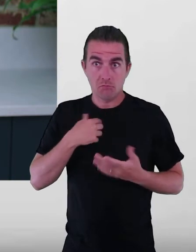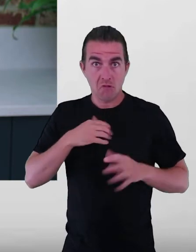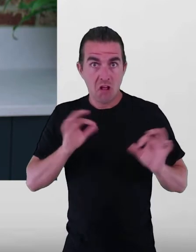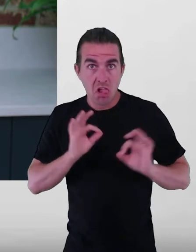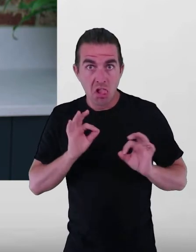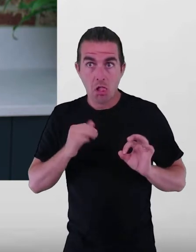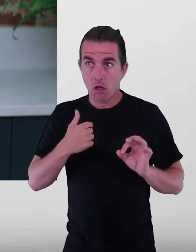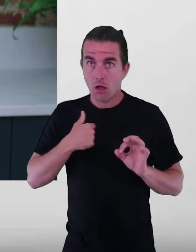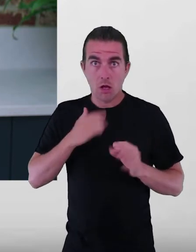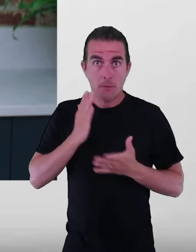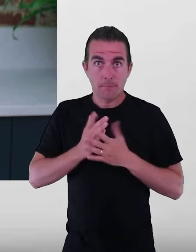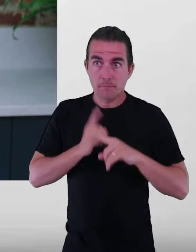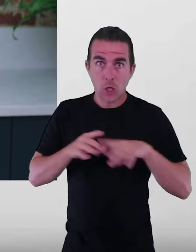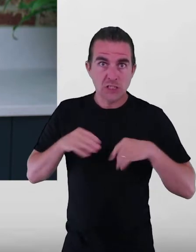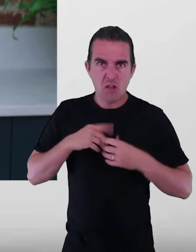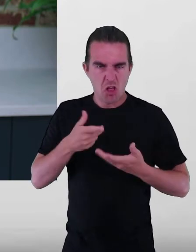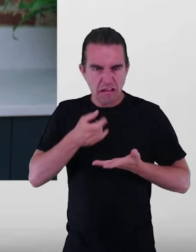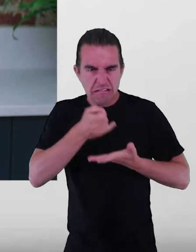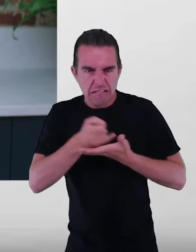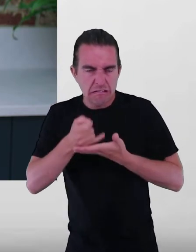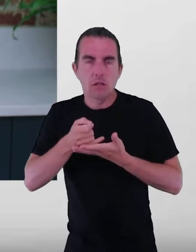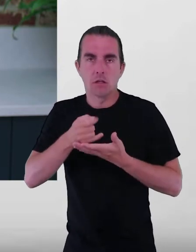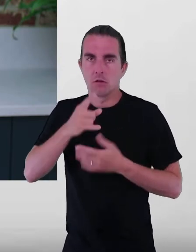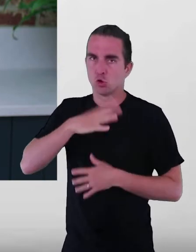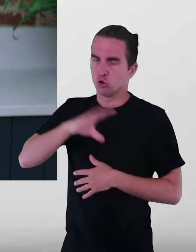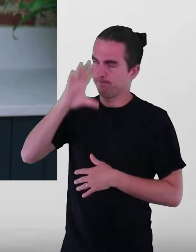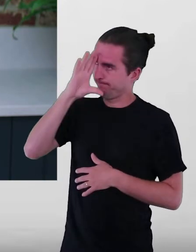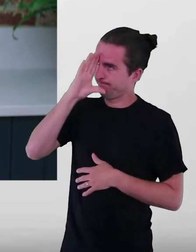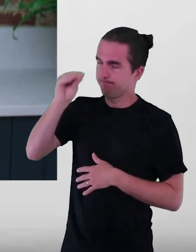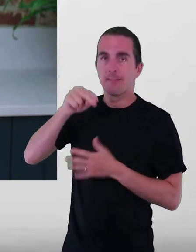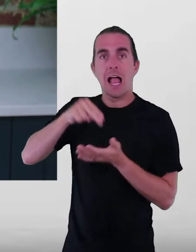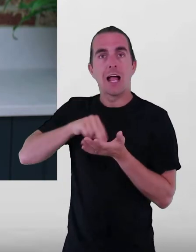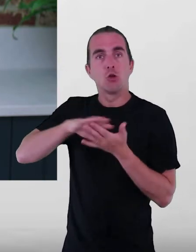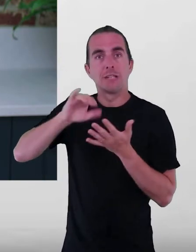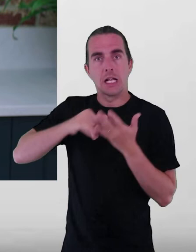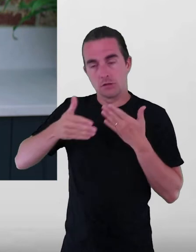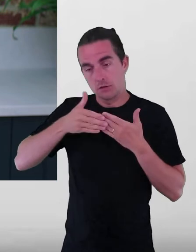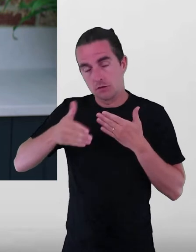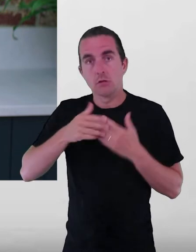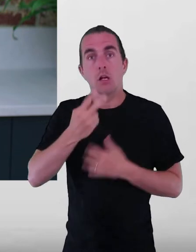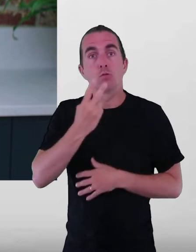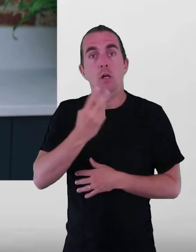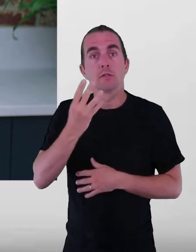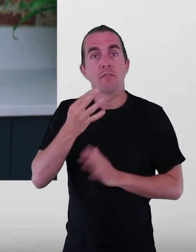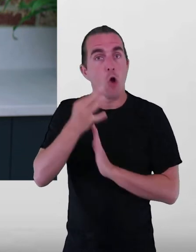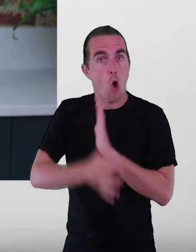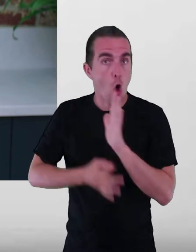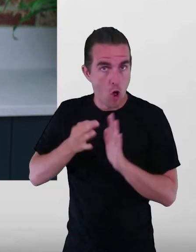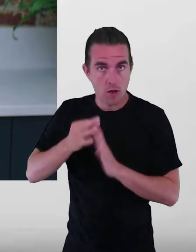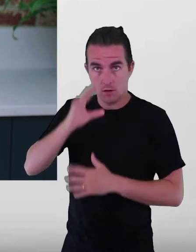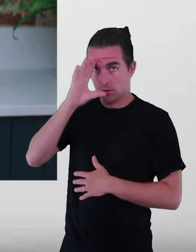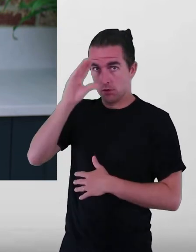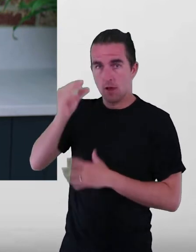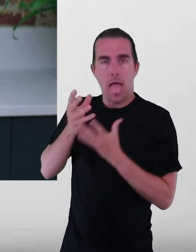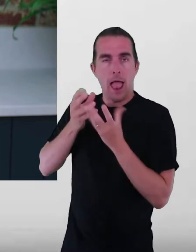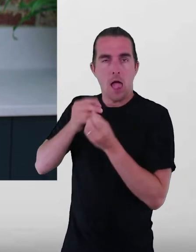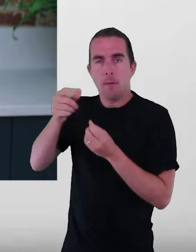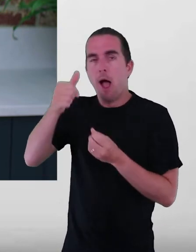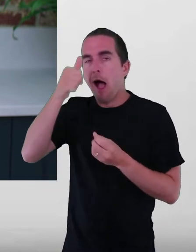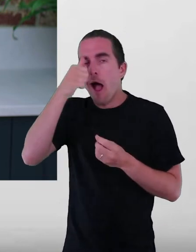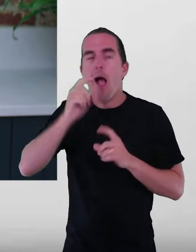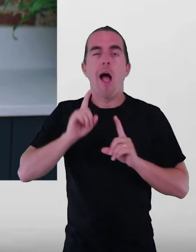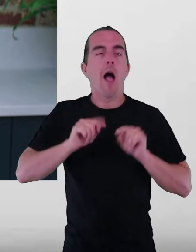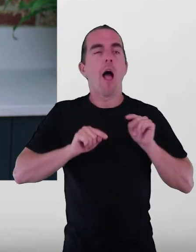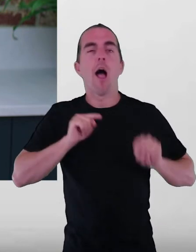You should report negative, positive and void results to the NHS within 24 hours. This